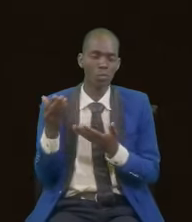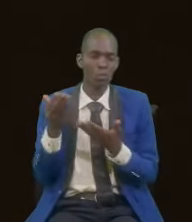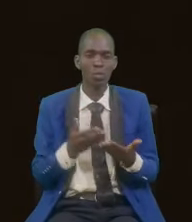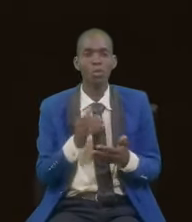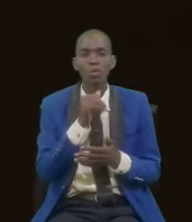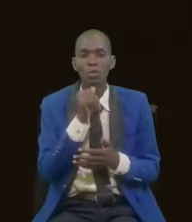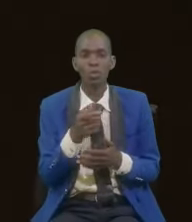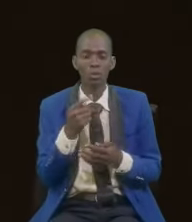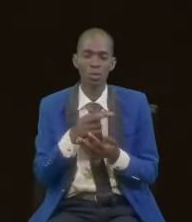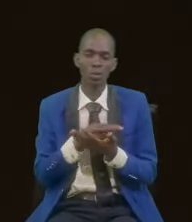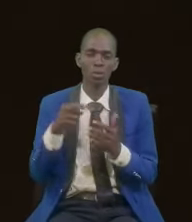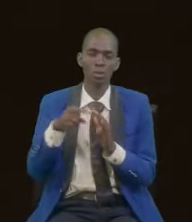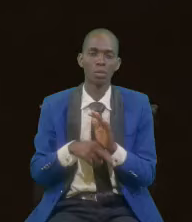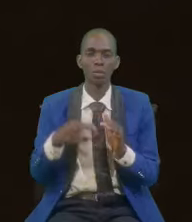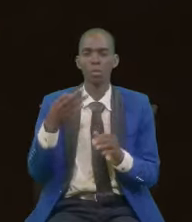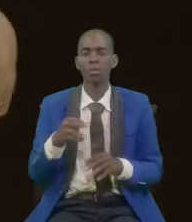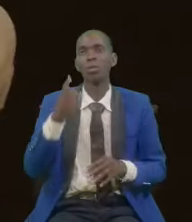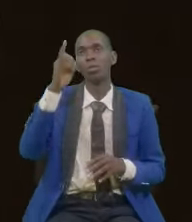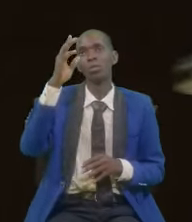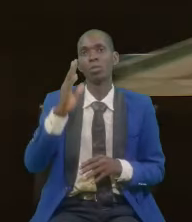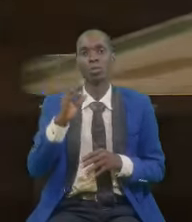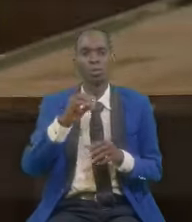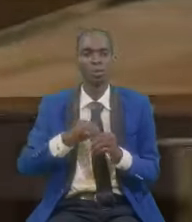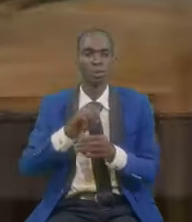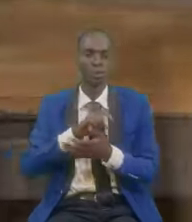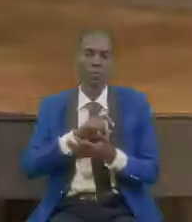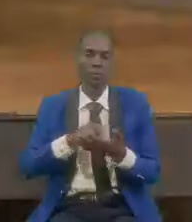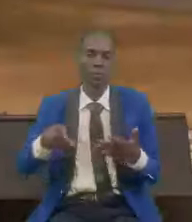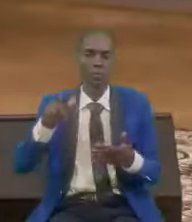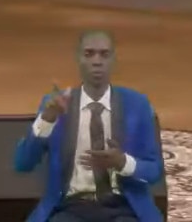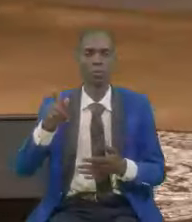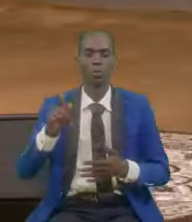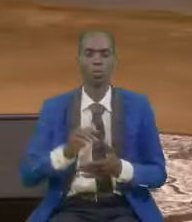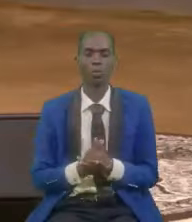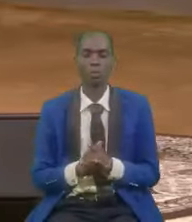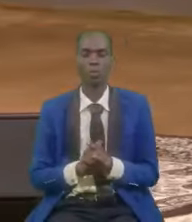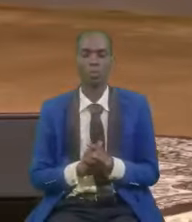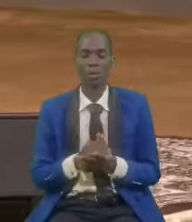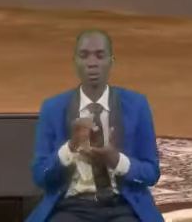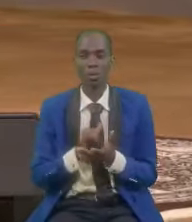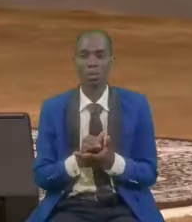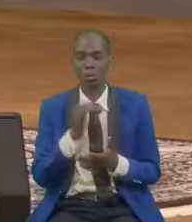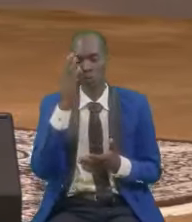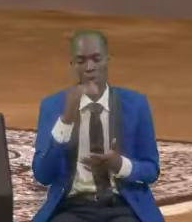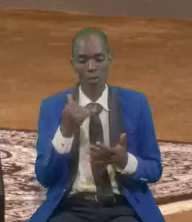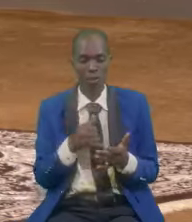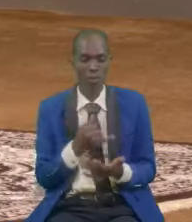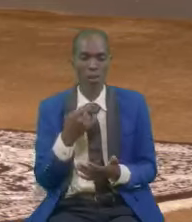the righteousness of God. In verse 21, that's why it now